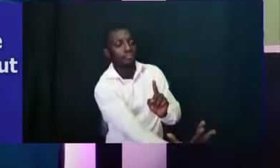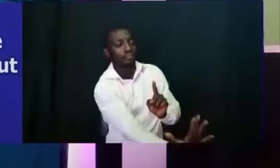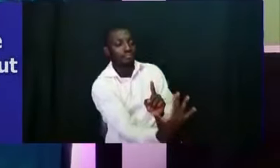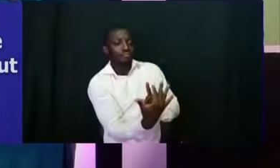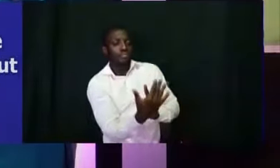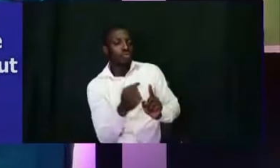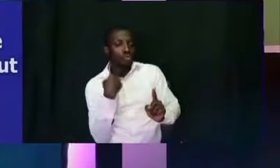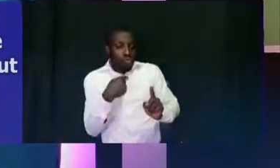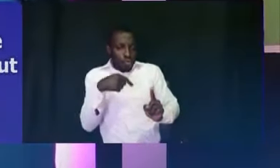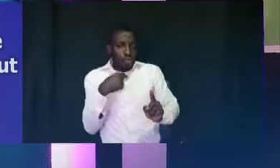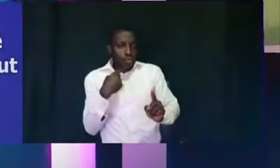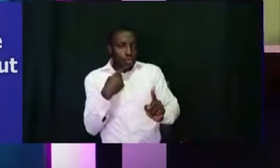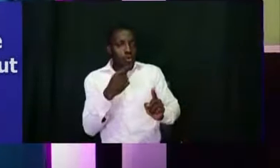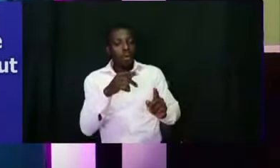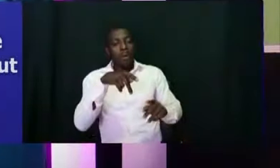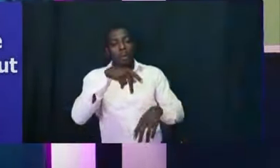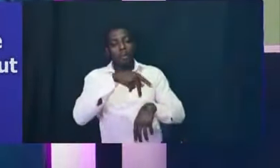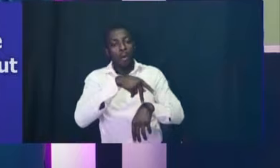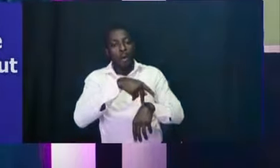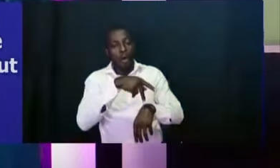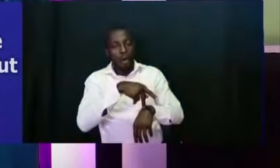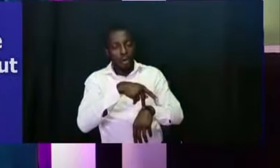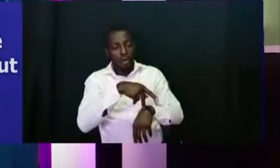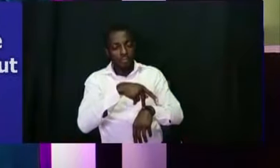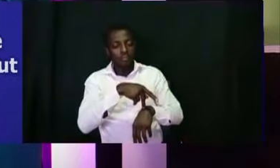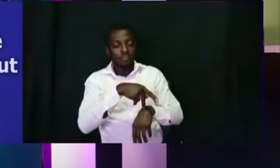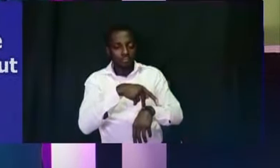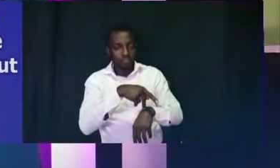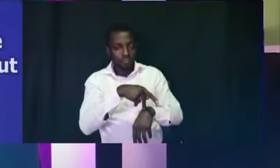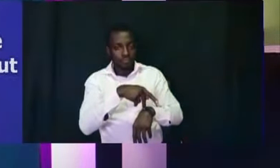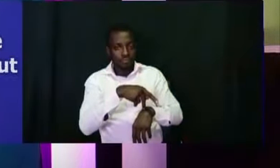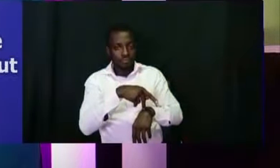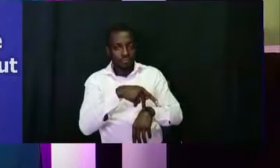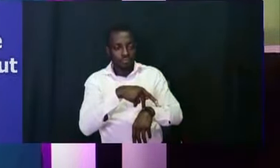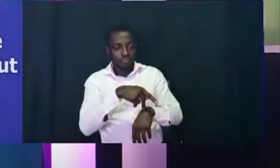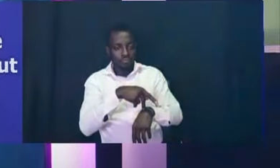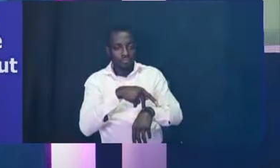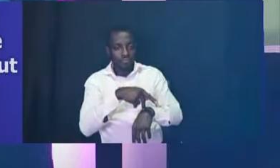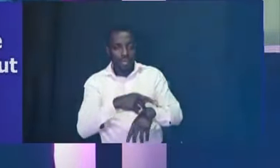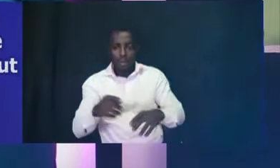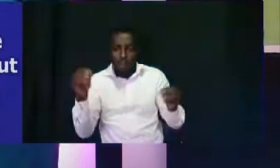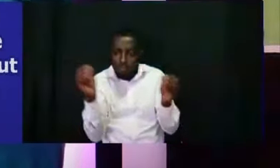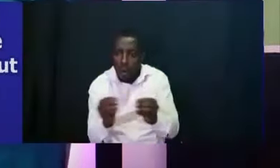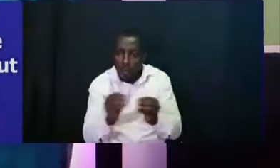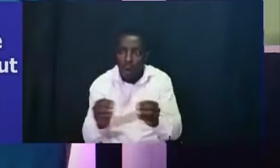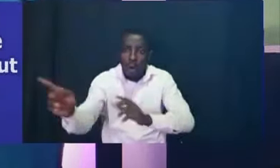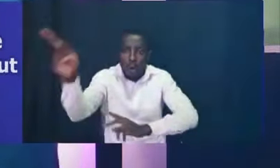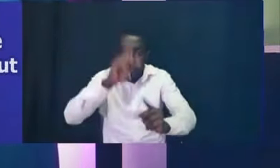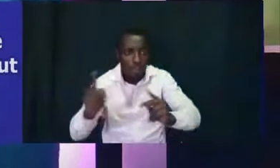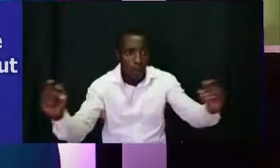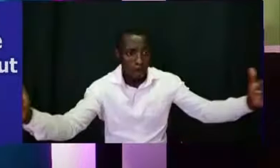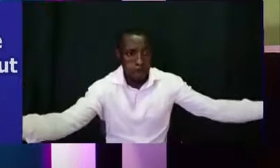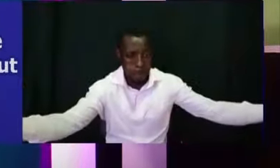on a certain day and came in even larger numbers to the place where he